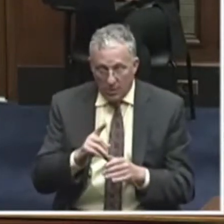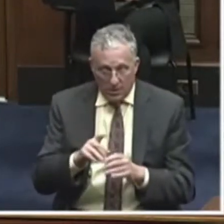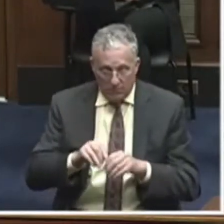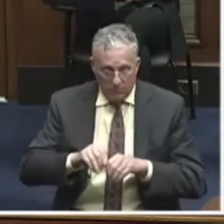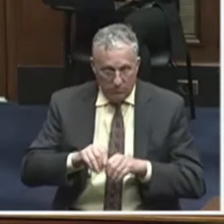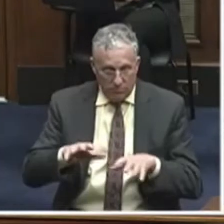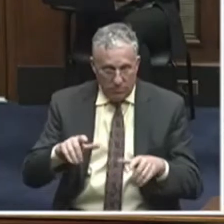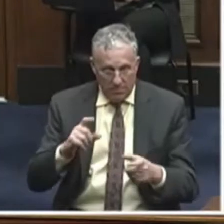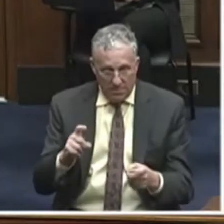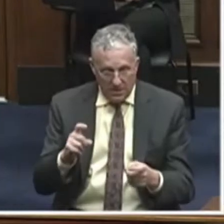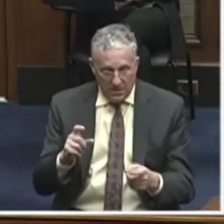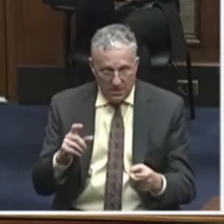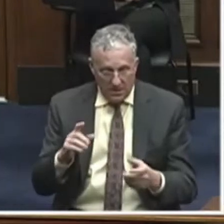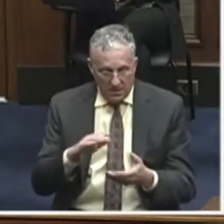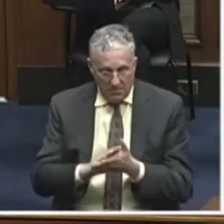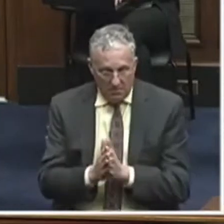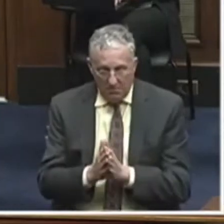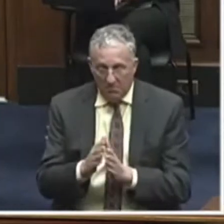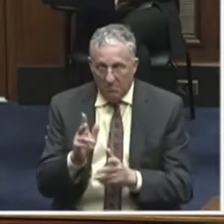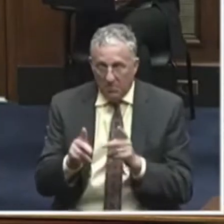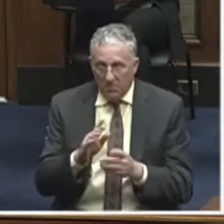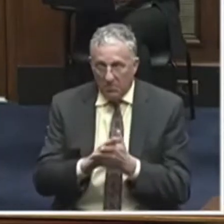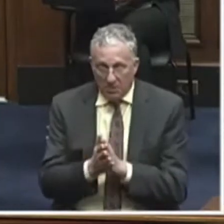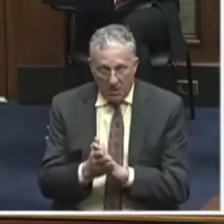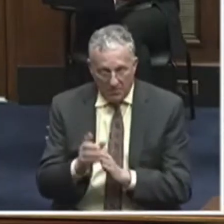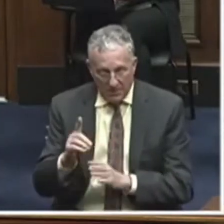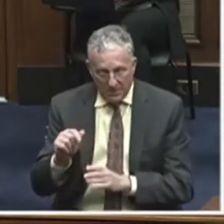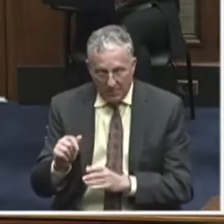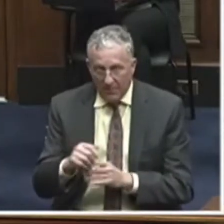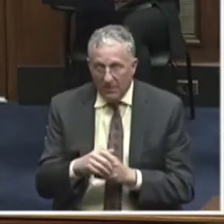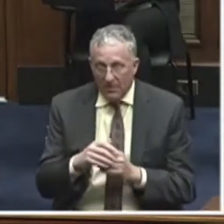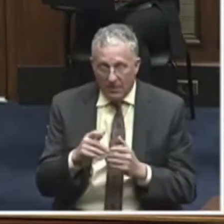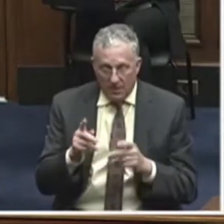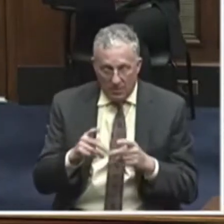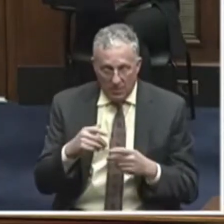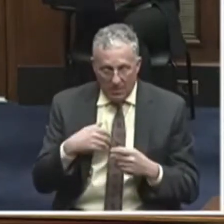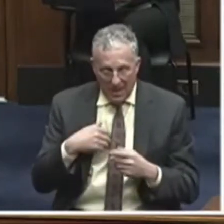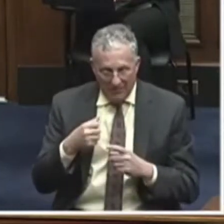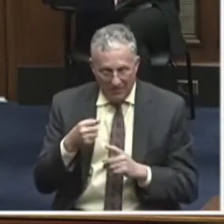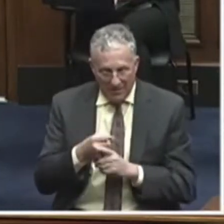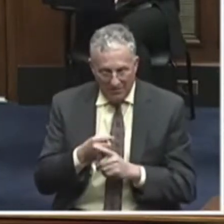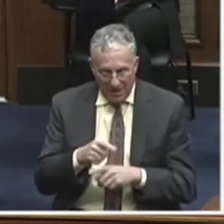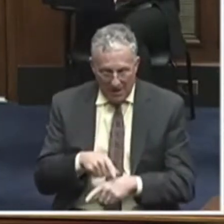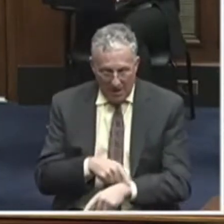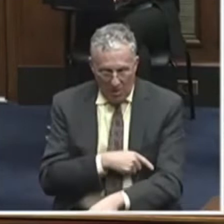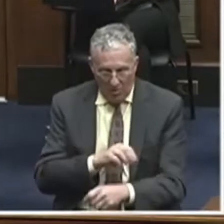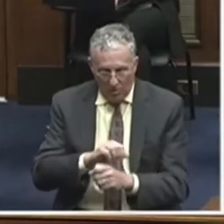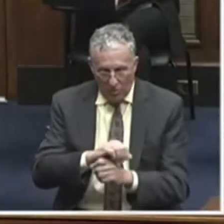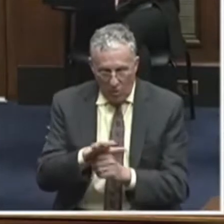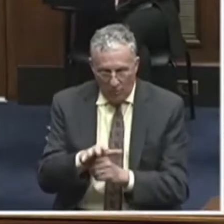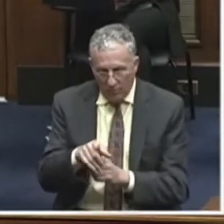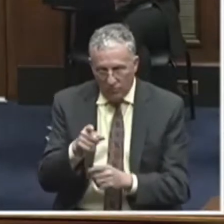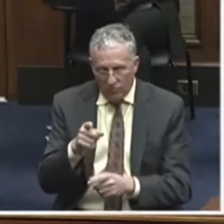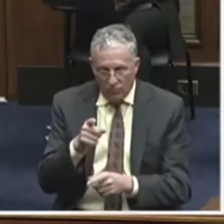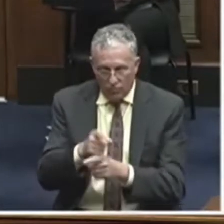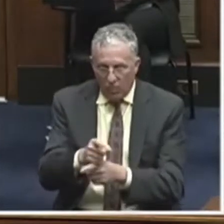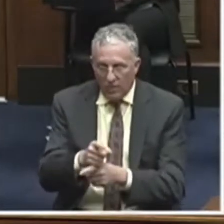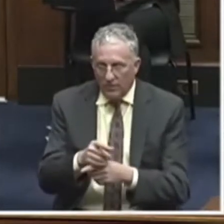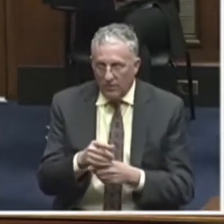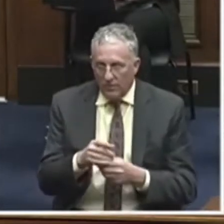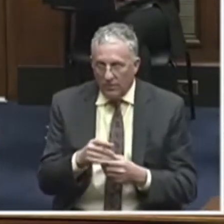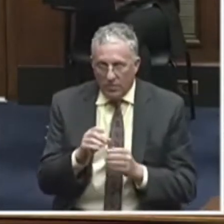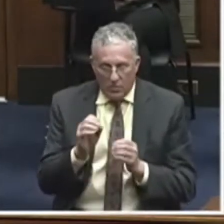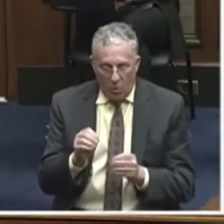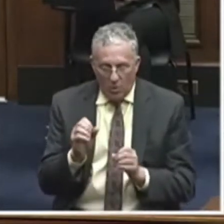event. With millions now suffering with the impacts of long COVID, it is clear that they were right. There is simply no way we can return